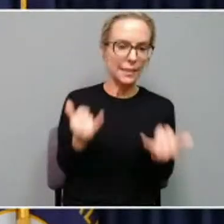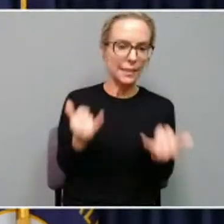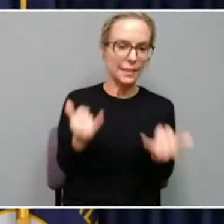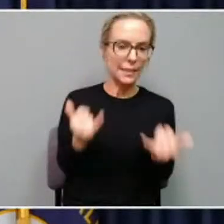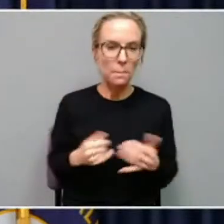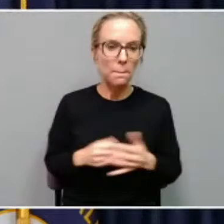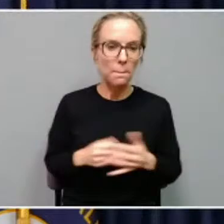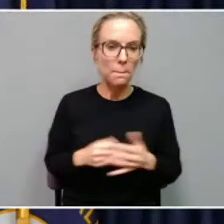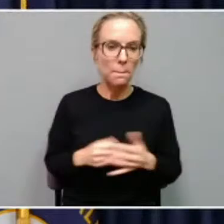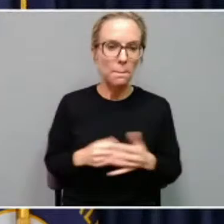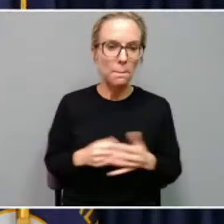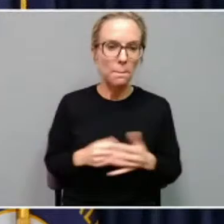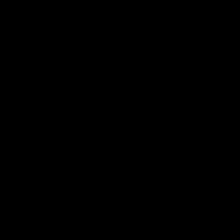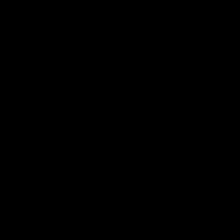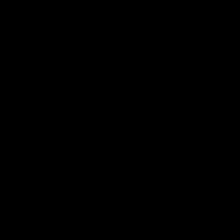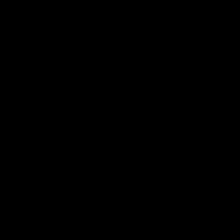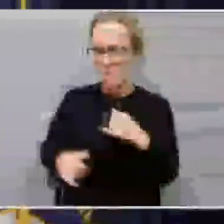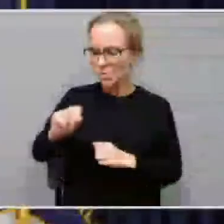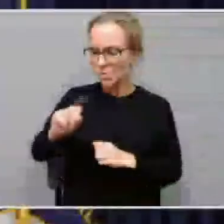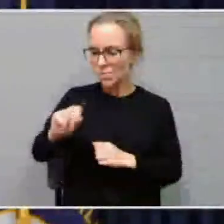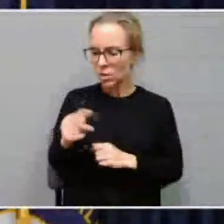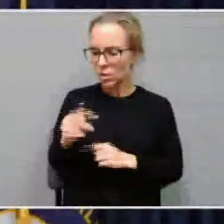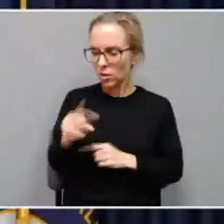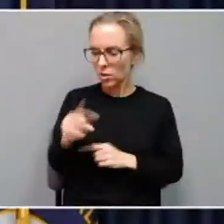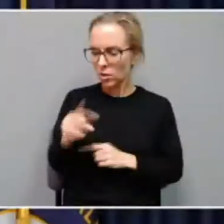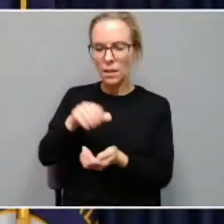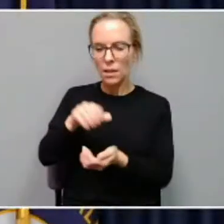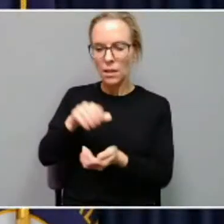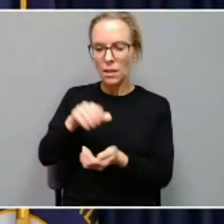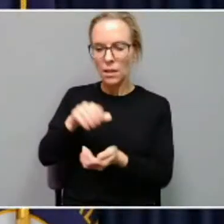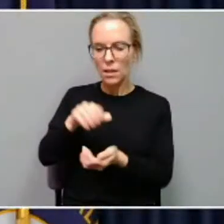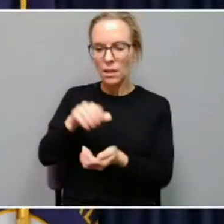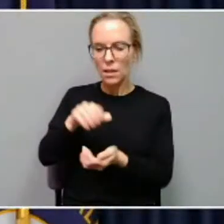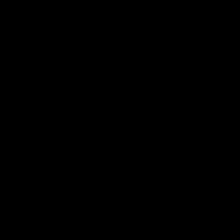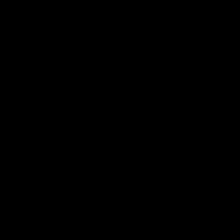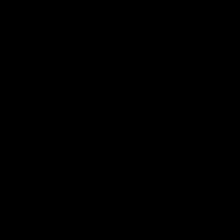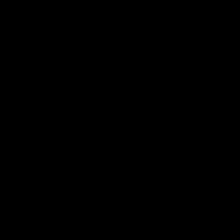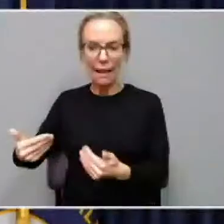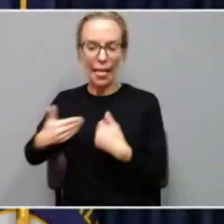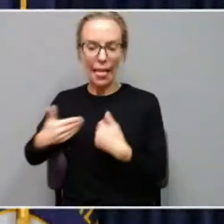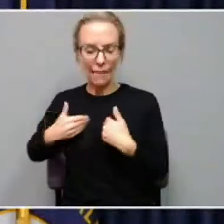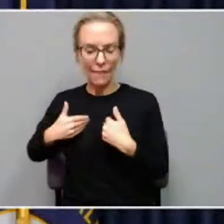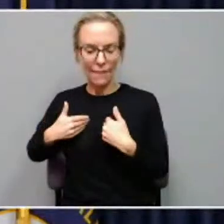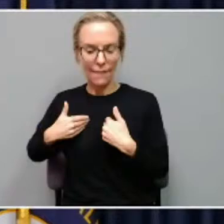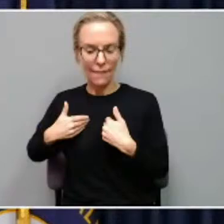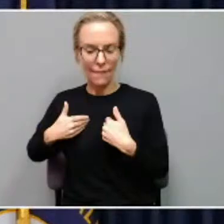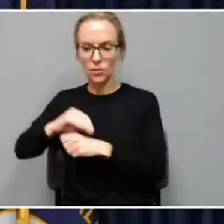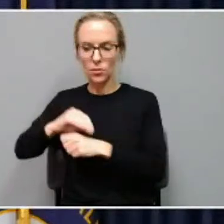Last August, 2,352 kids